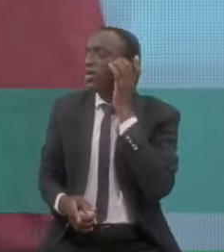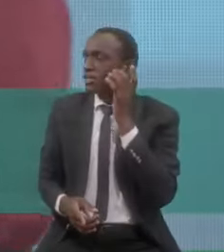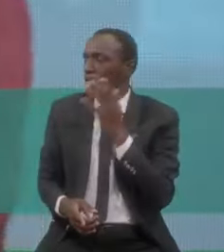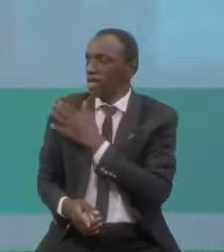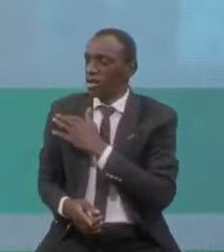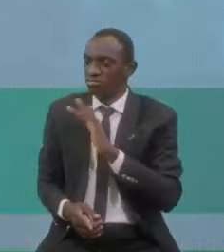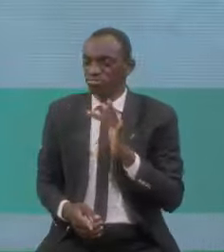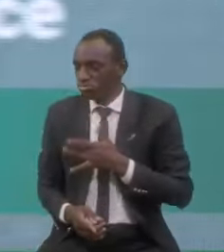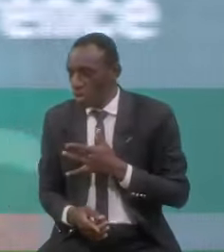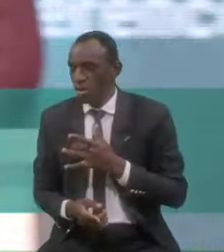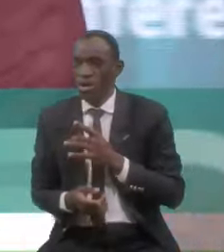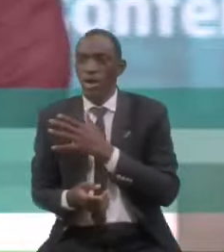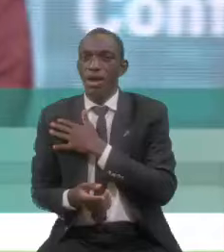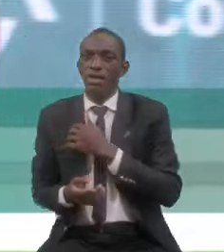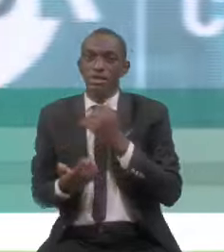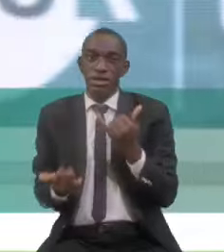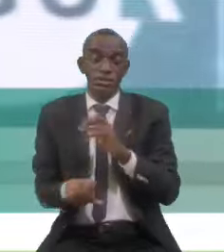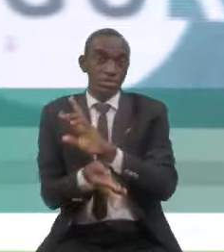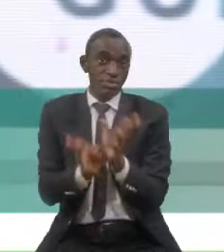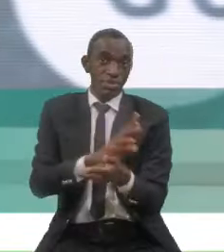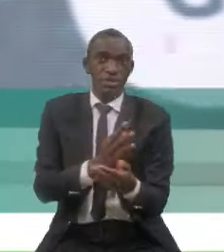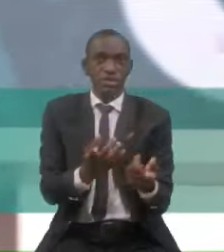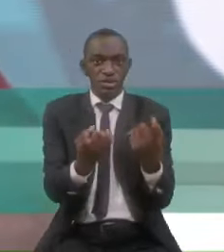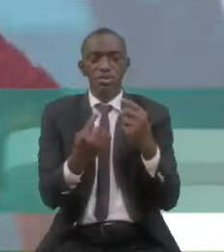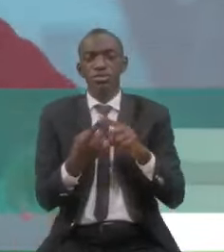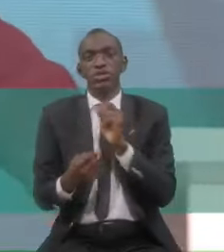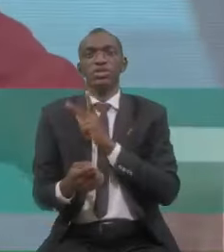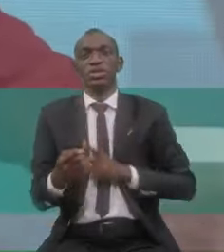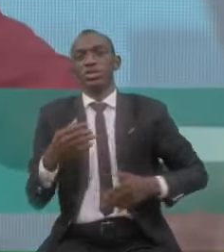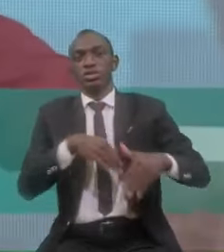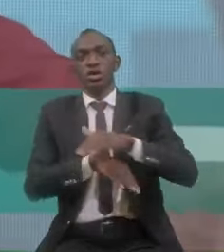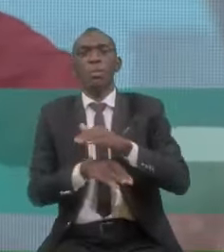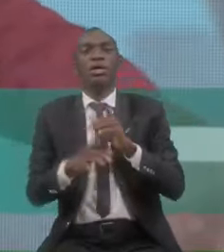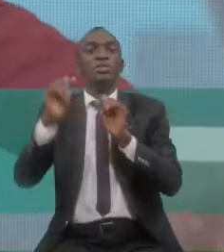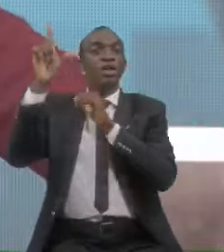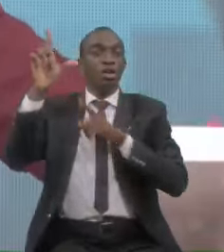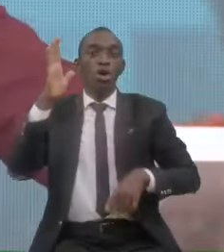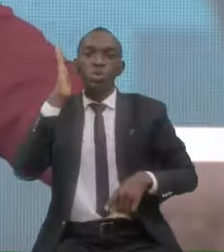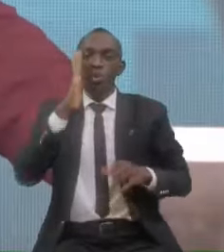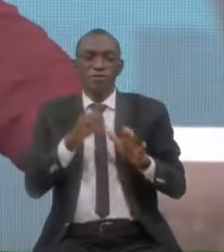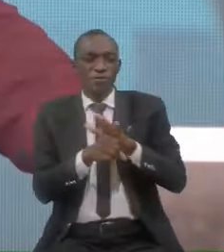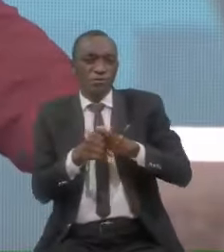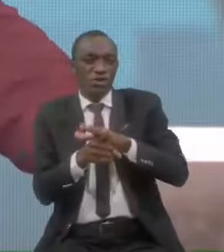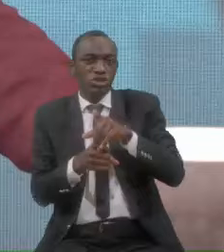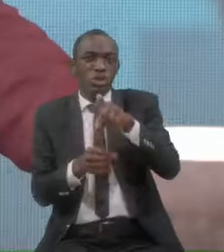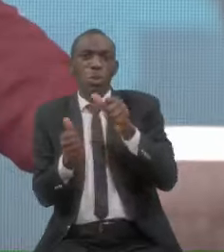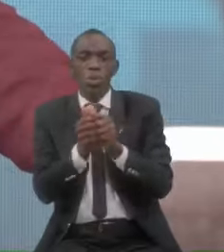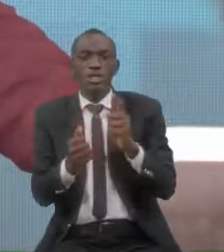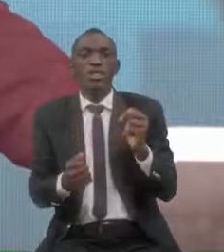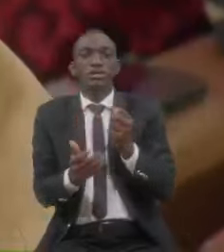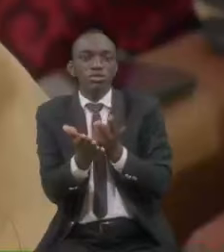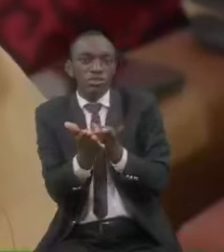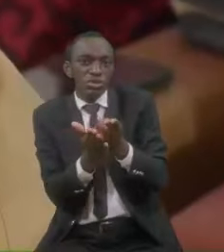him into the kingdom. The Lord will fill you with the truthful Spirit in